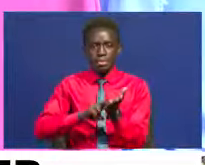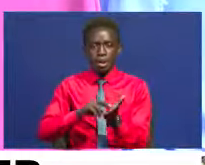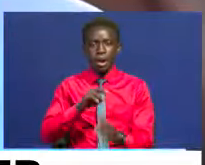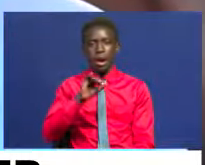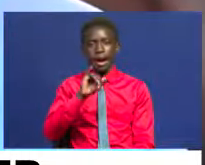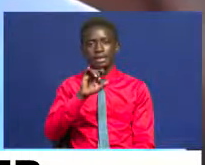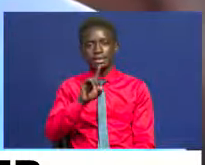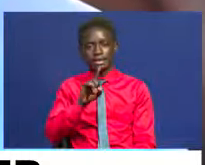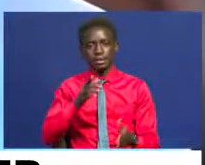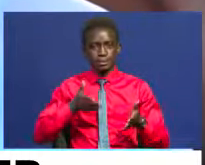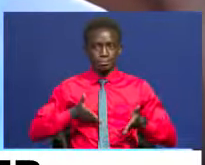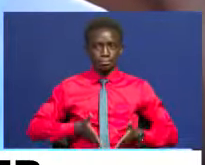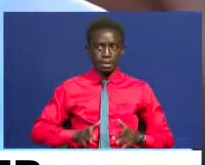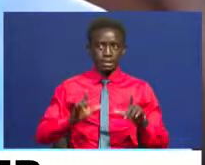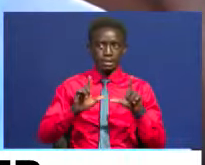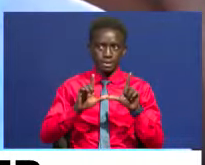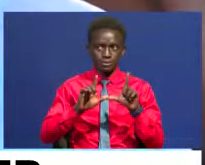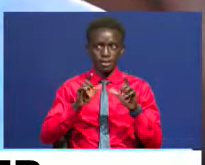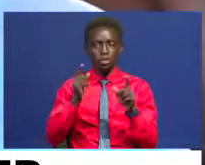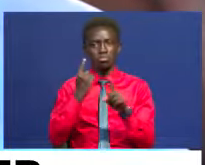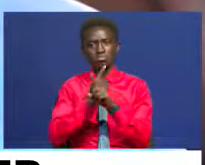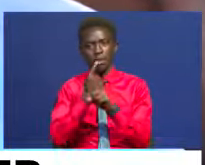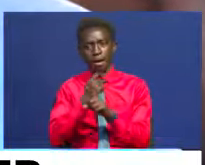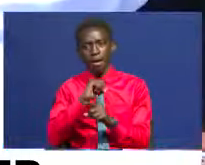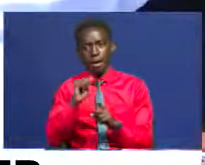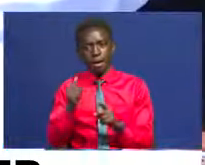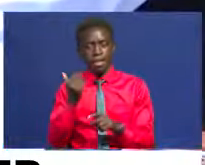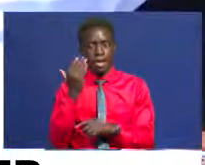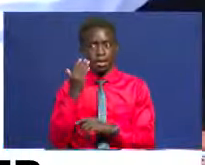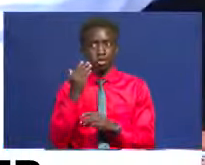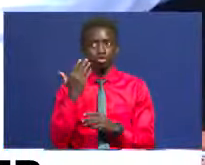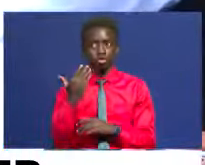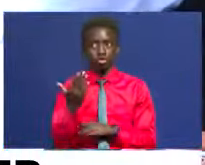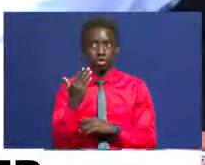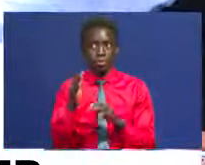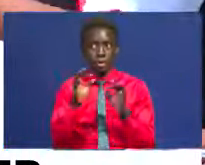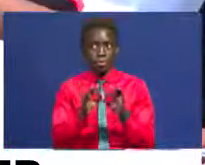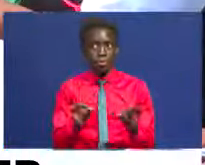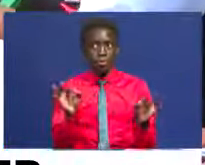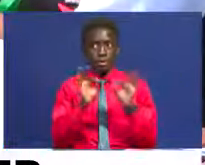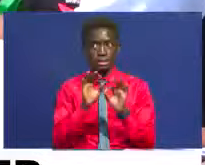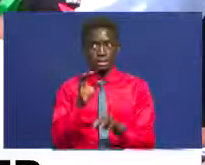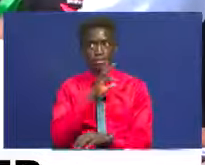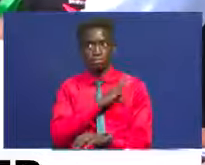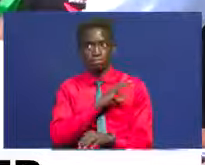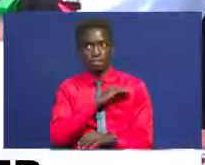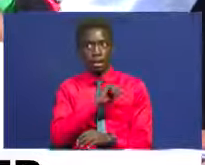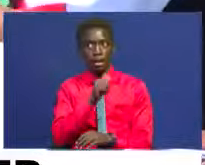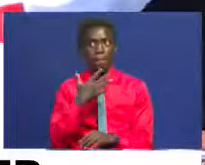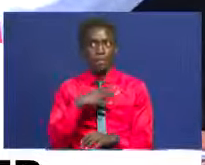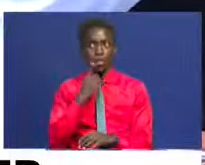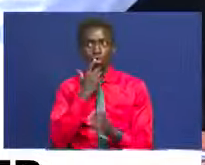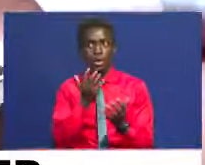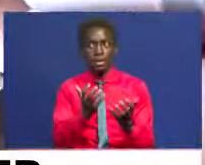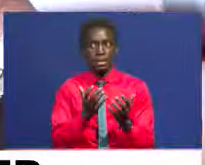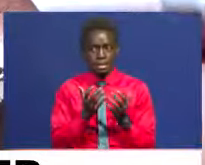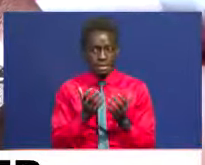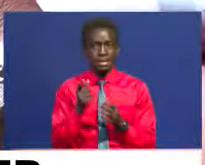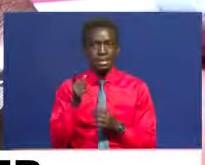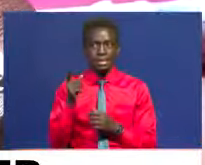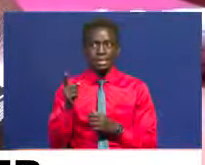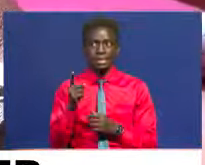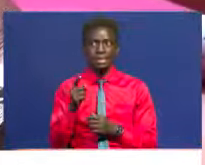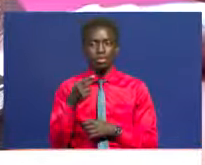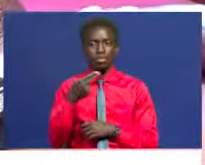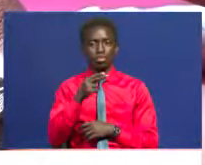among other essential documents. The exercise also benefited other area residents who needed Huduma services but could not